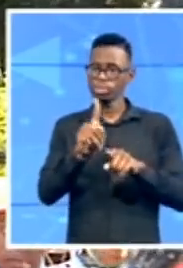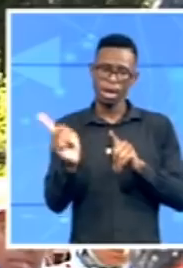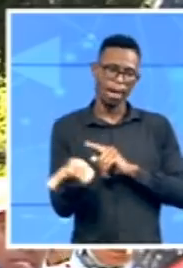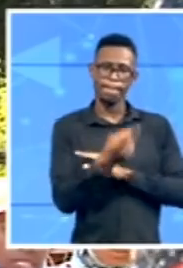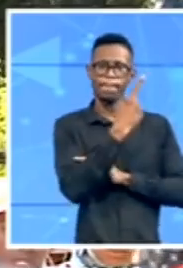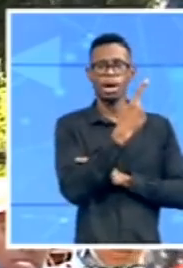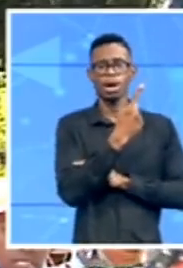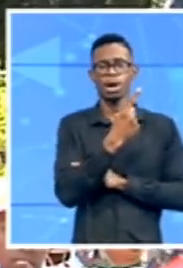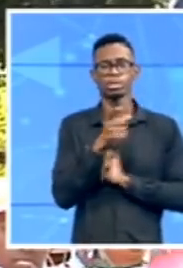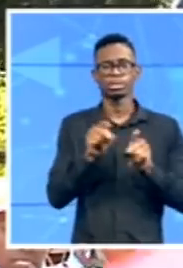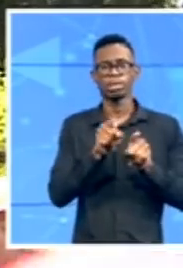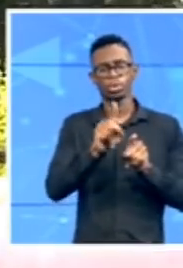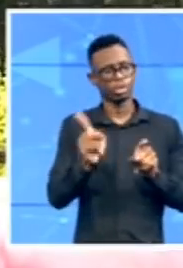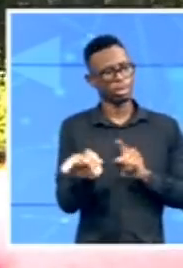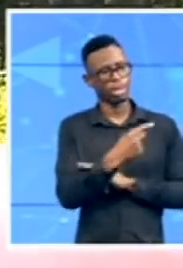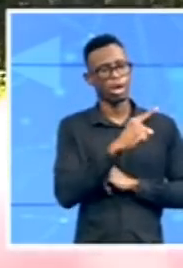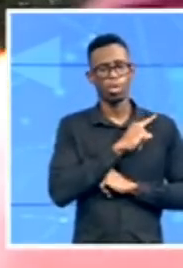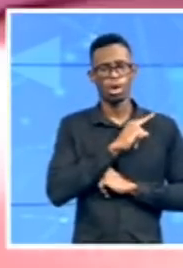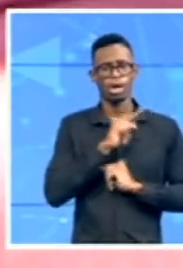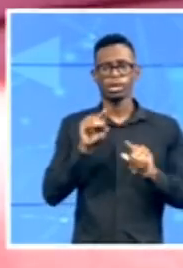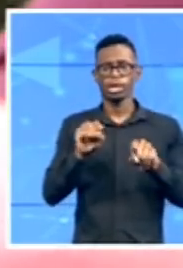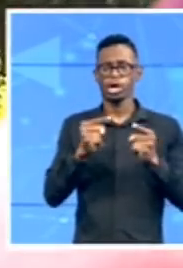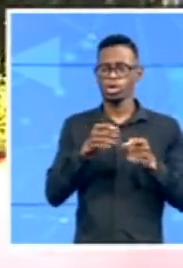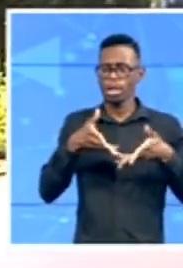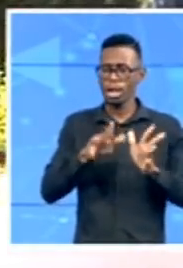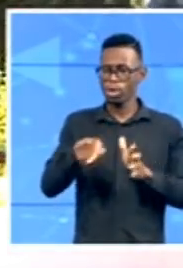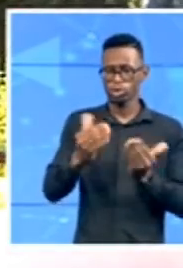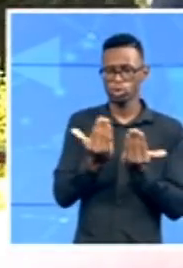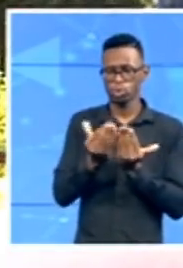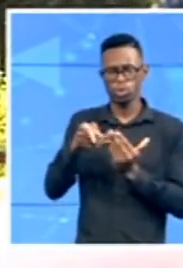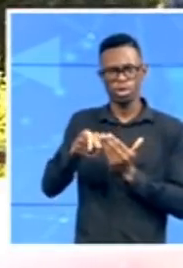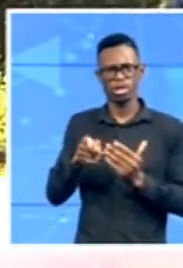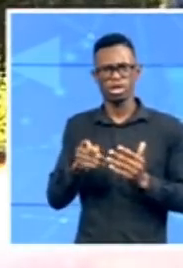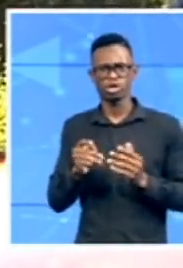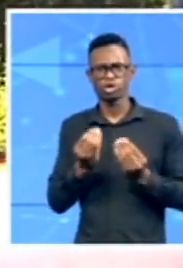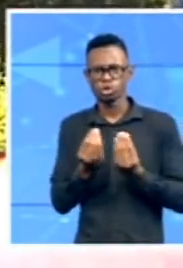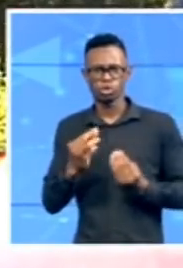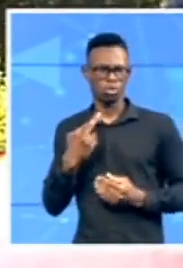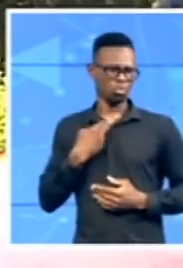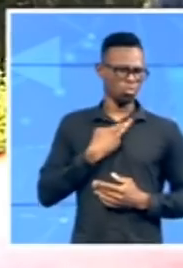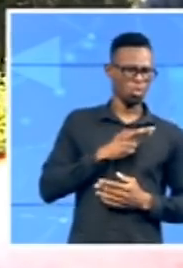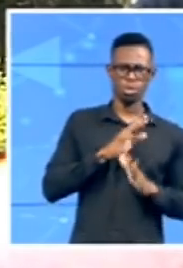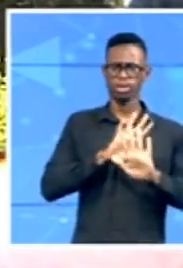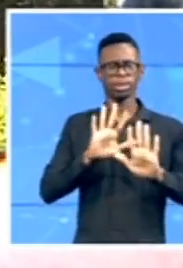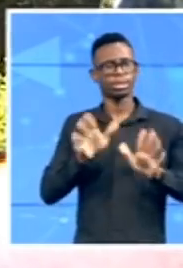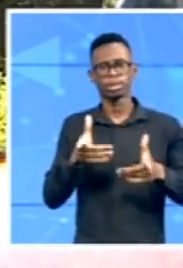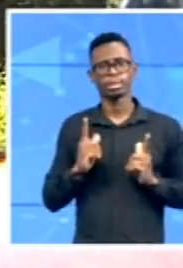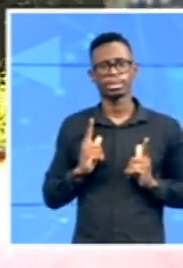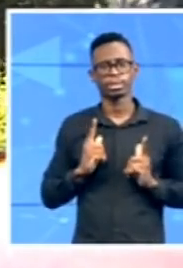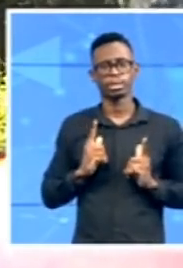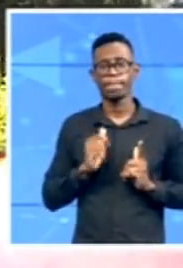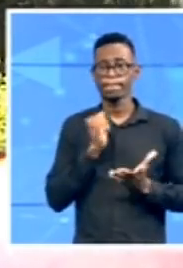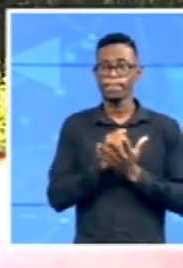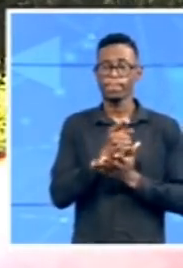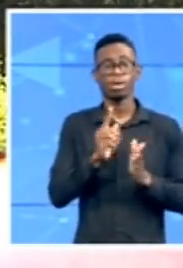ill discipline to be in this particular school. Are we together? You must conduct yourself in a manner that you want